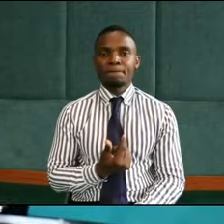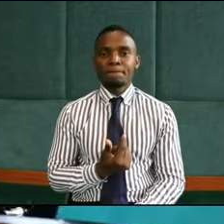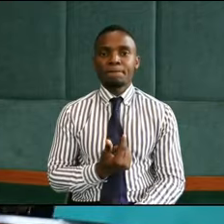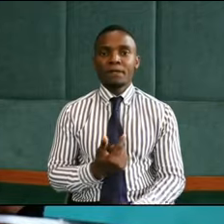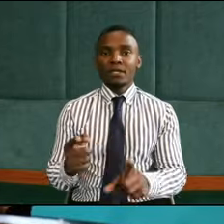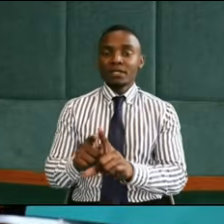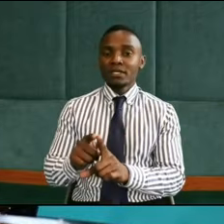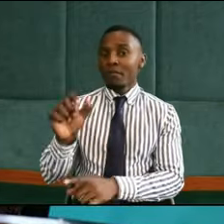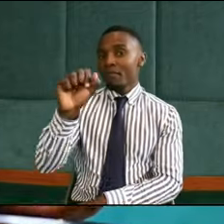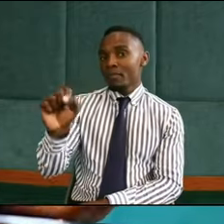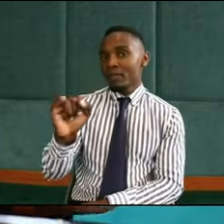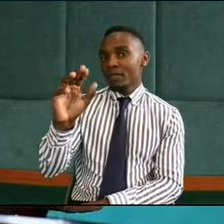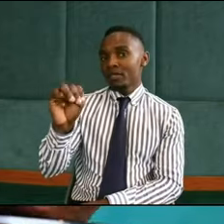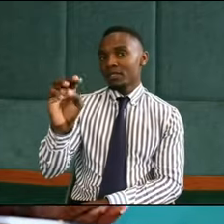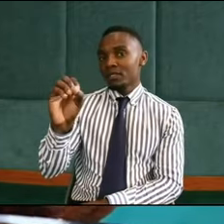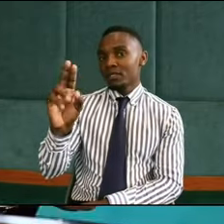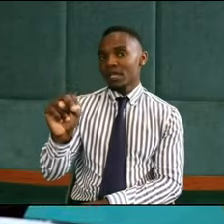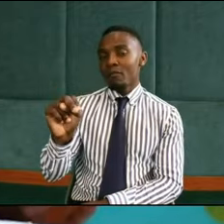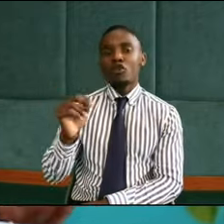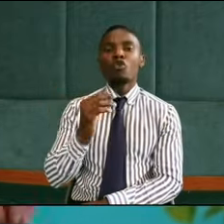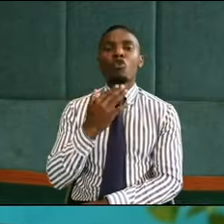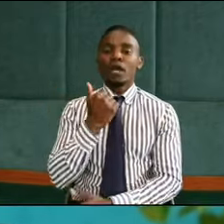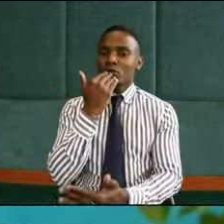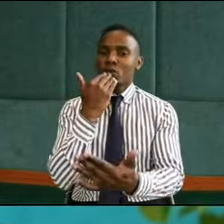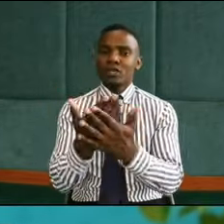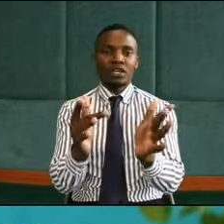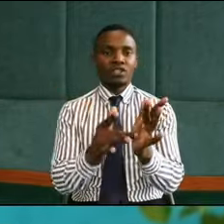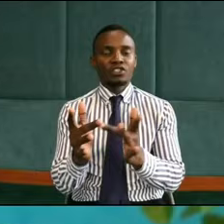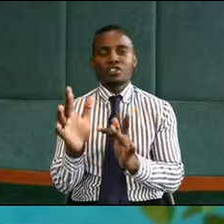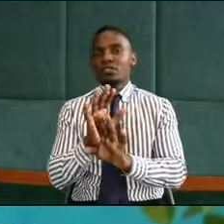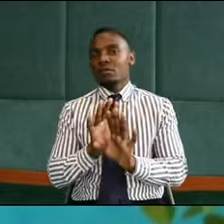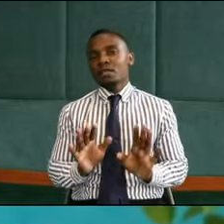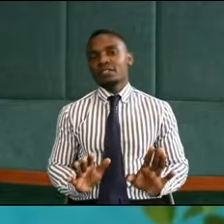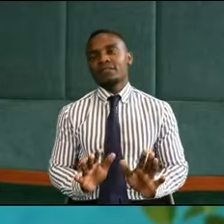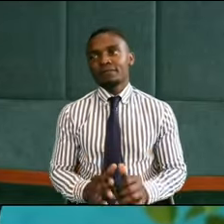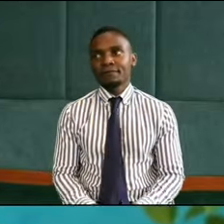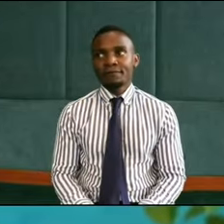He came to Jesus. I just want to say thank you.